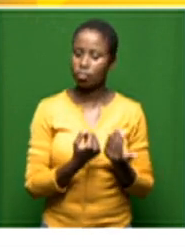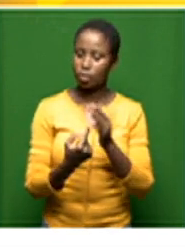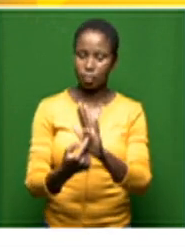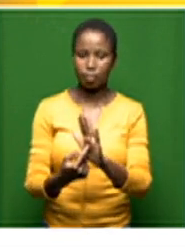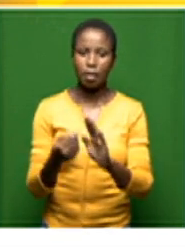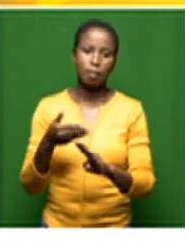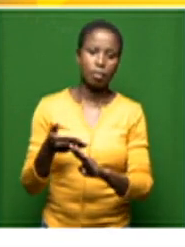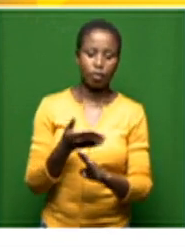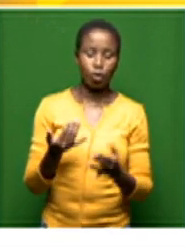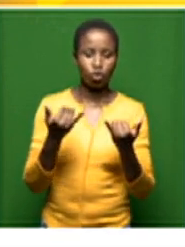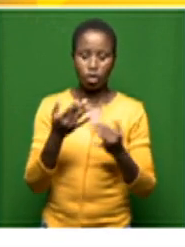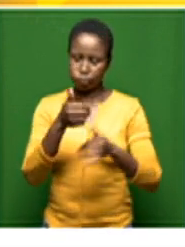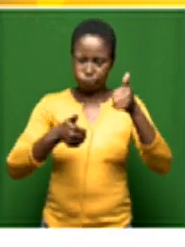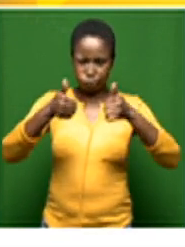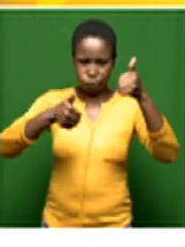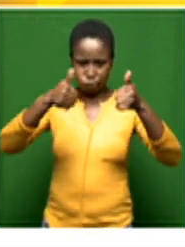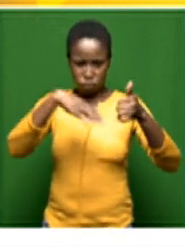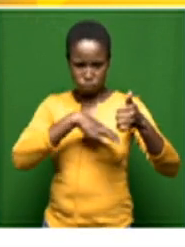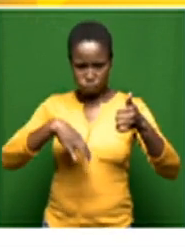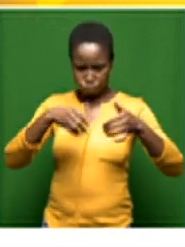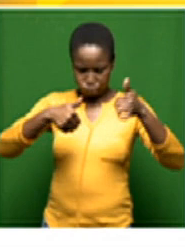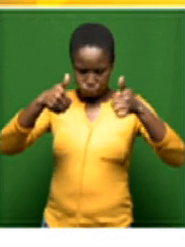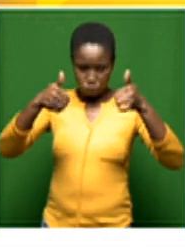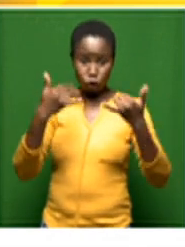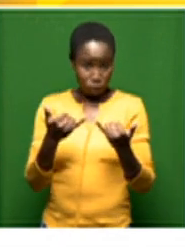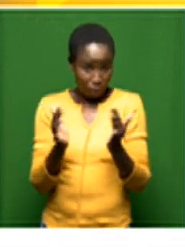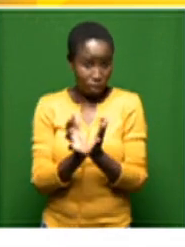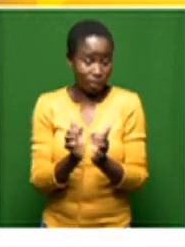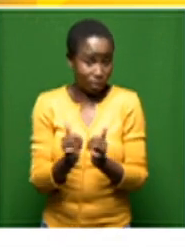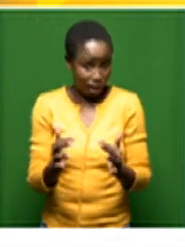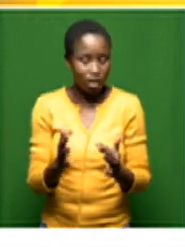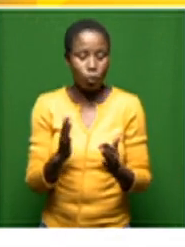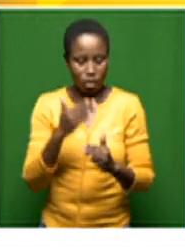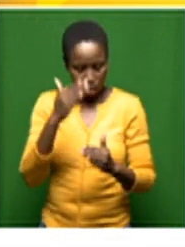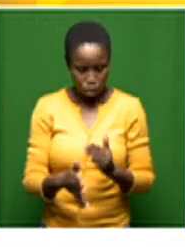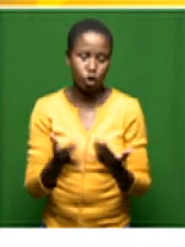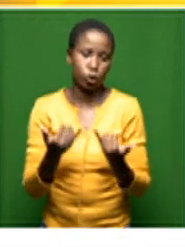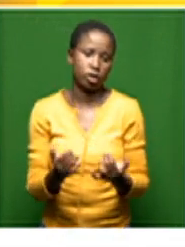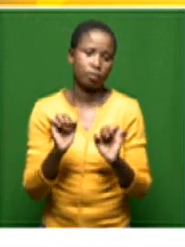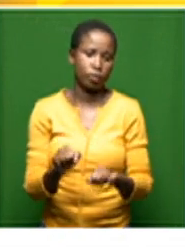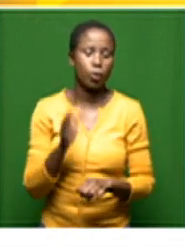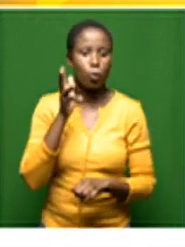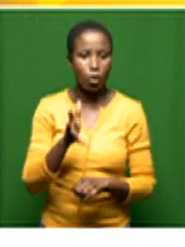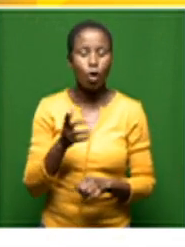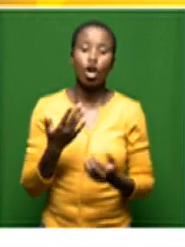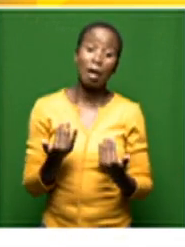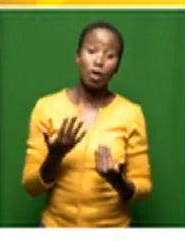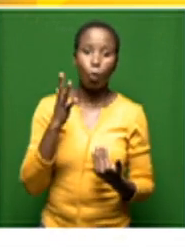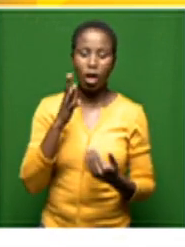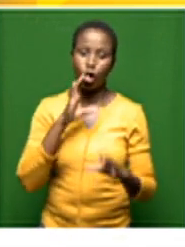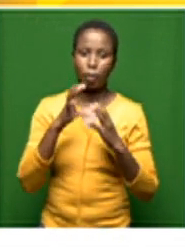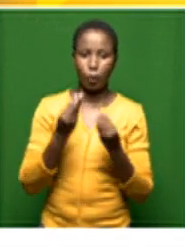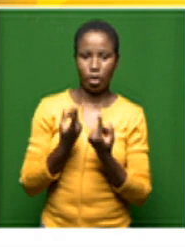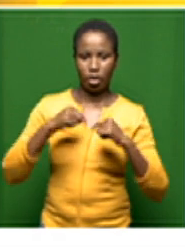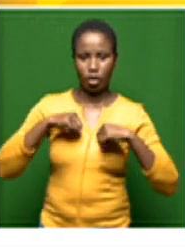state today. The heads of state meeting gets underway today. It will end today. We expect a communique today that will give